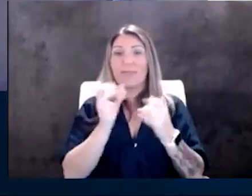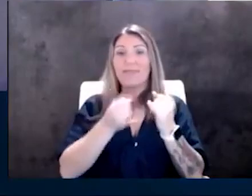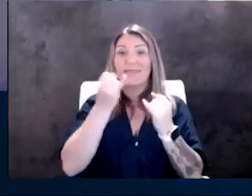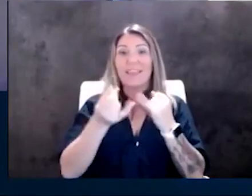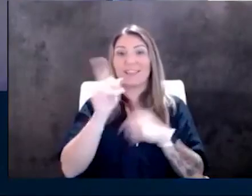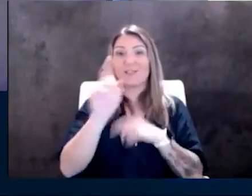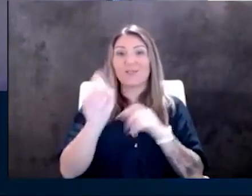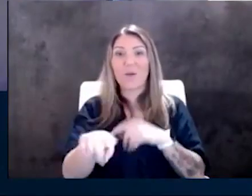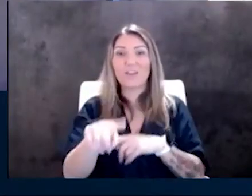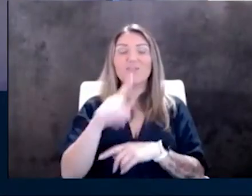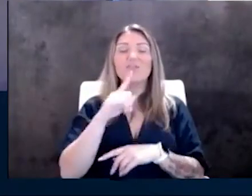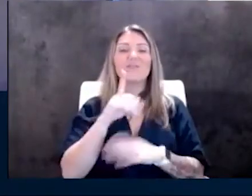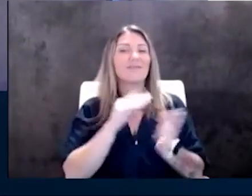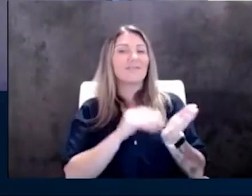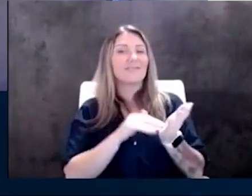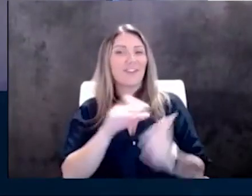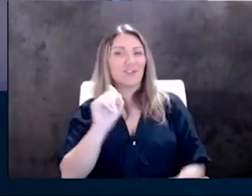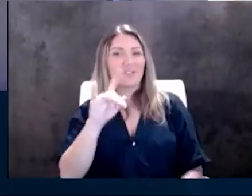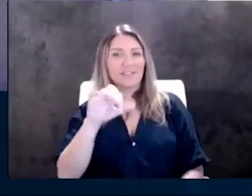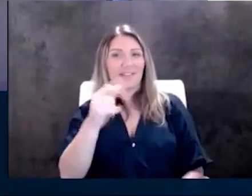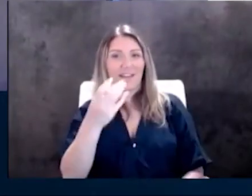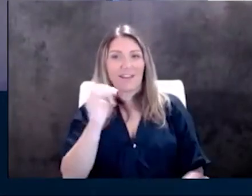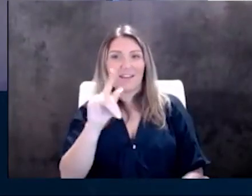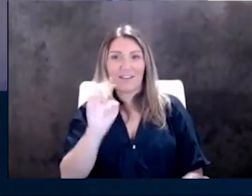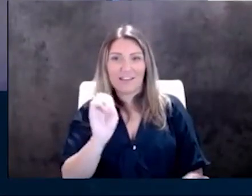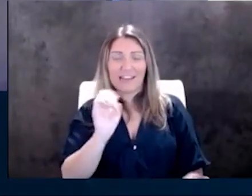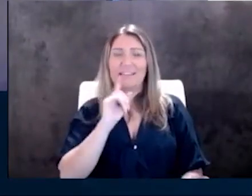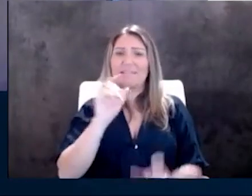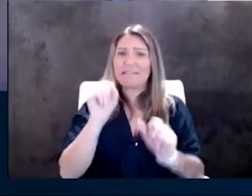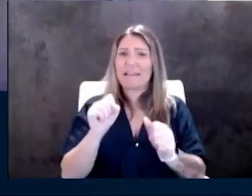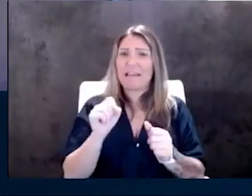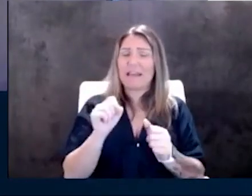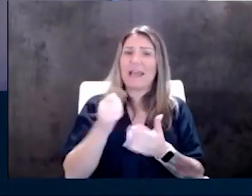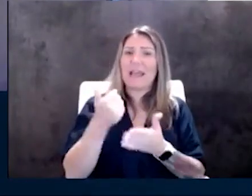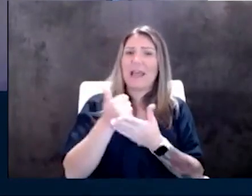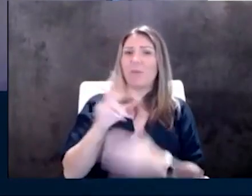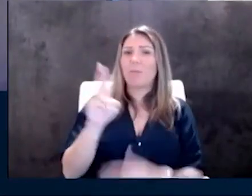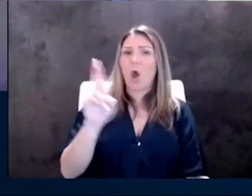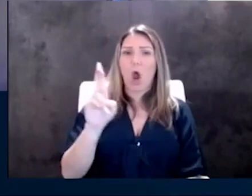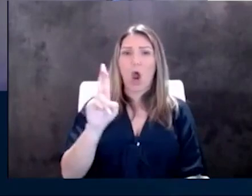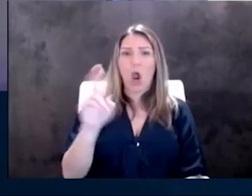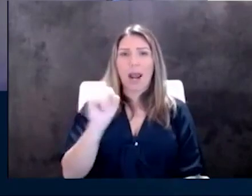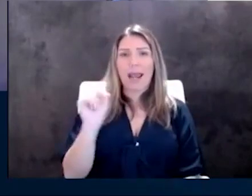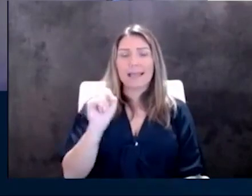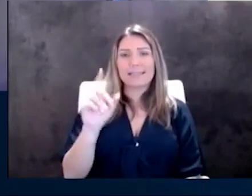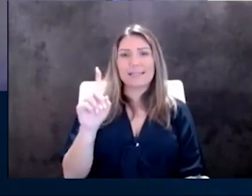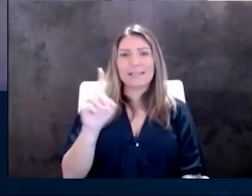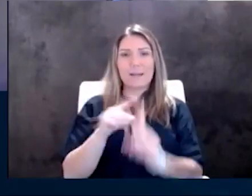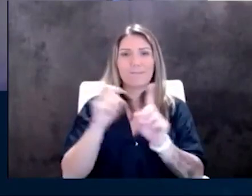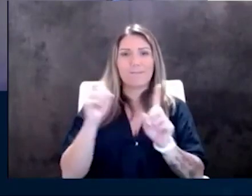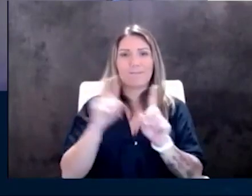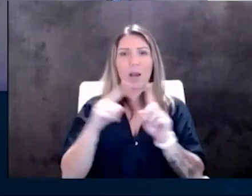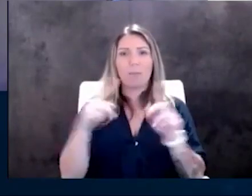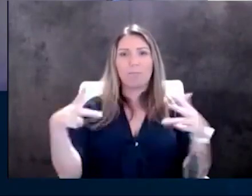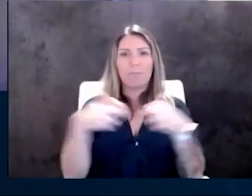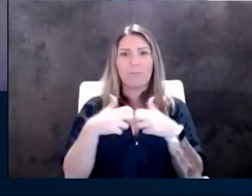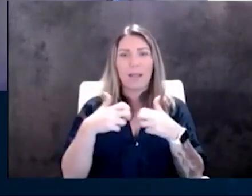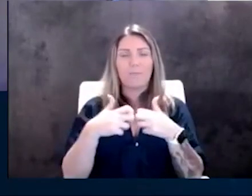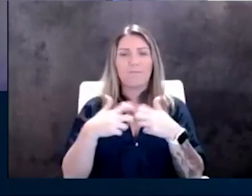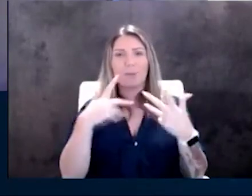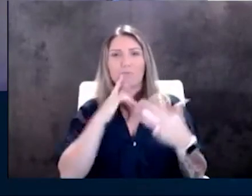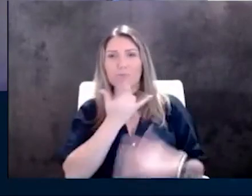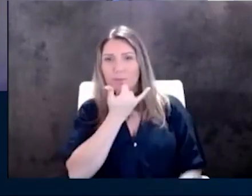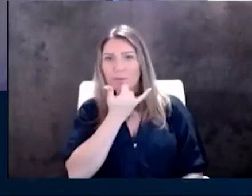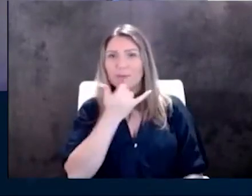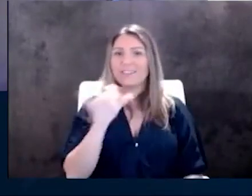Sayed. Shirley wants to know, can this help RSD from a vehicle accident? Yeah, so that's essentially the same disease